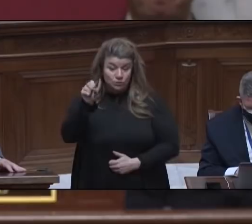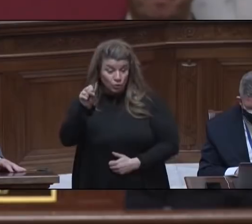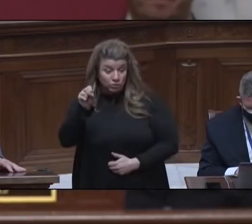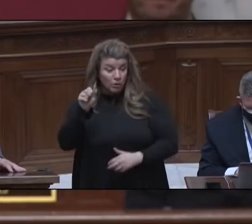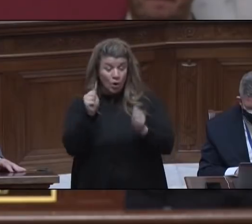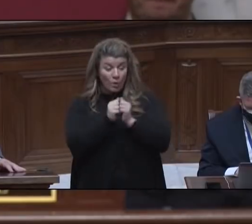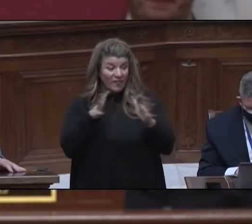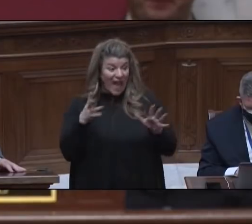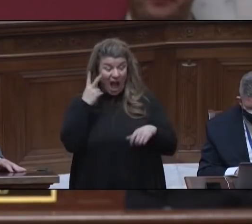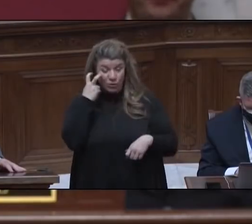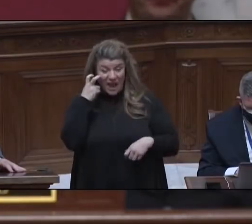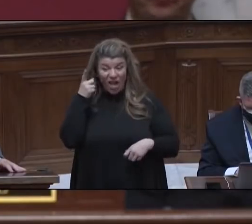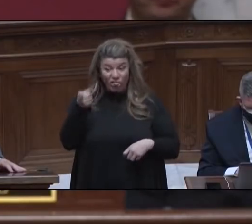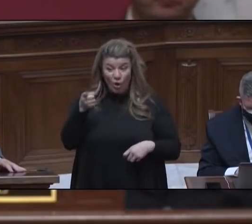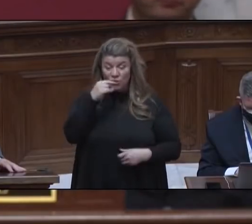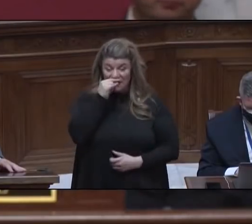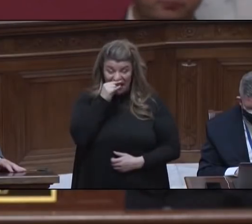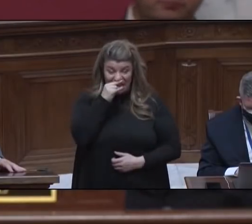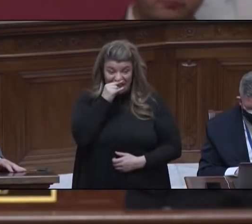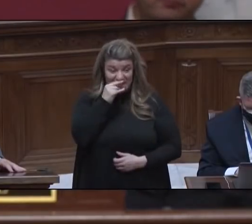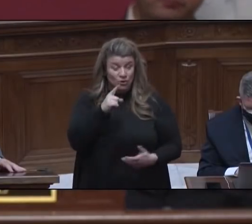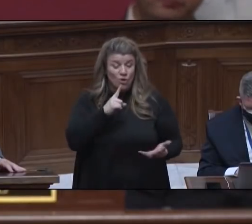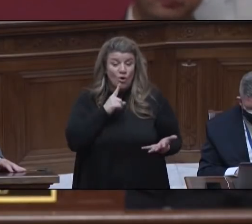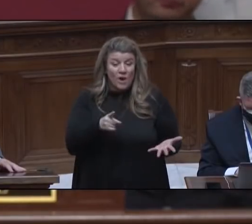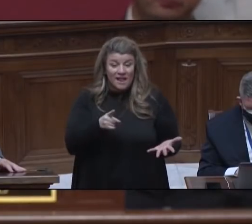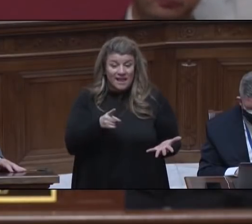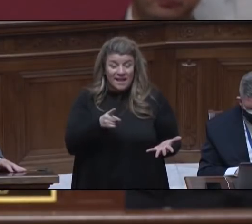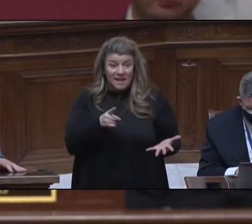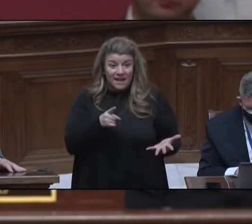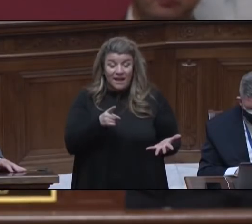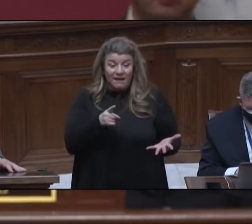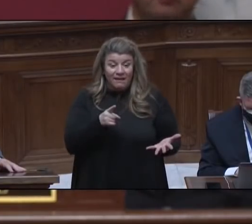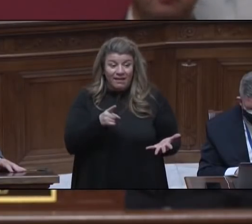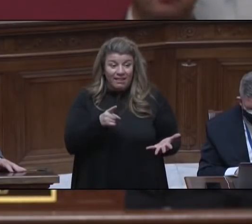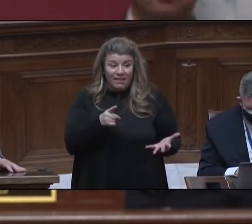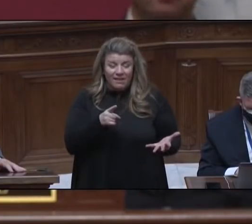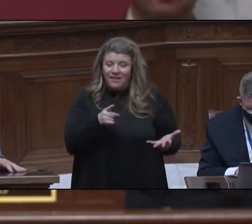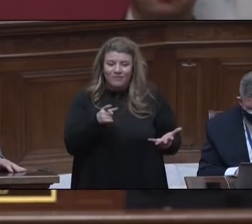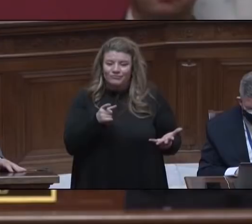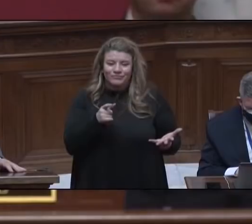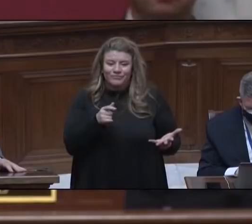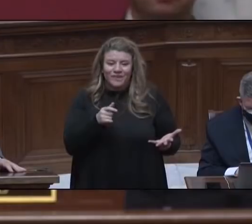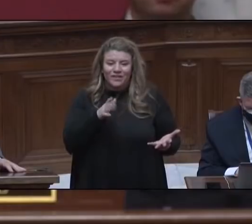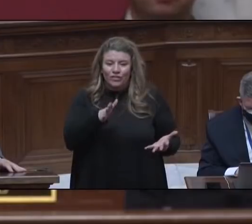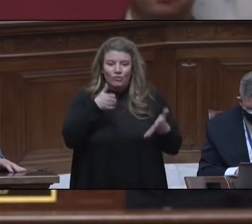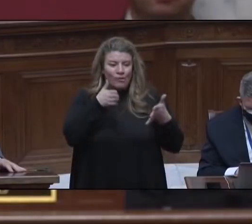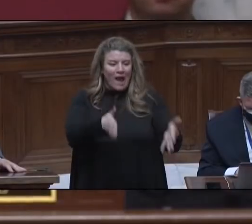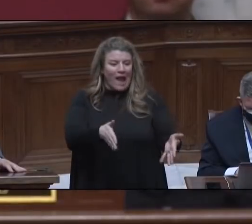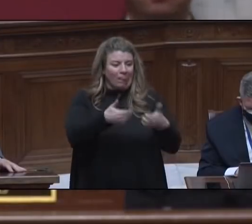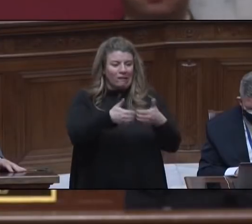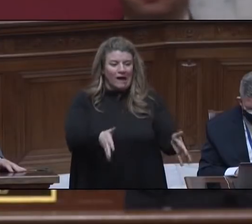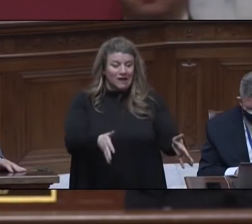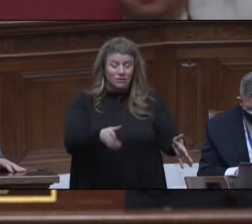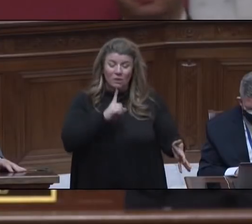Without any question, these kids really have lost their way. Kids have to